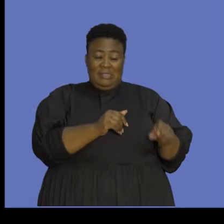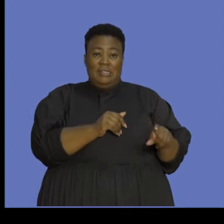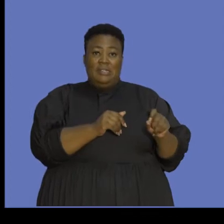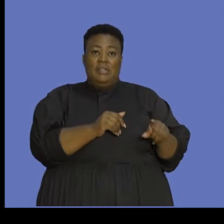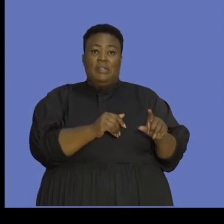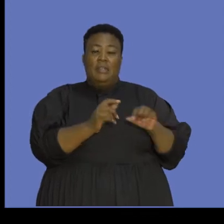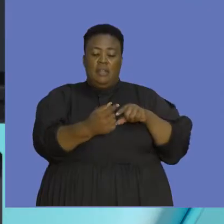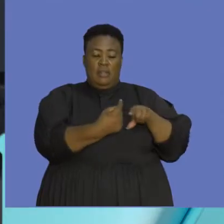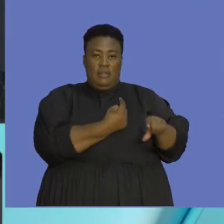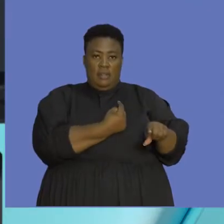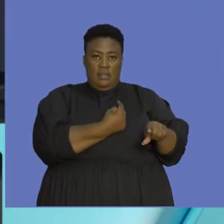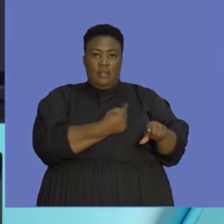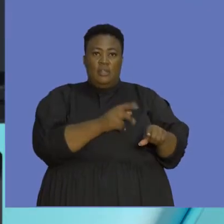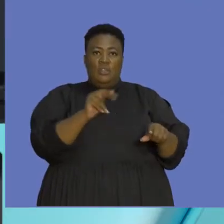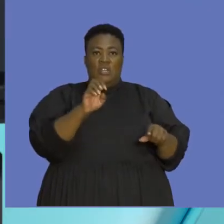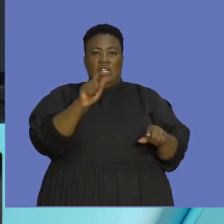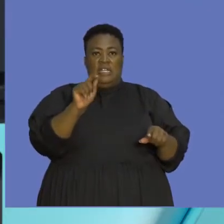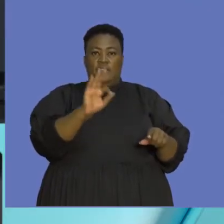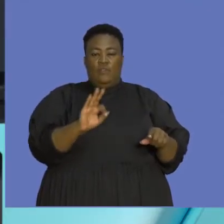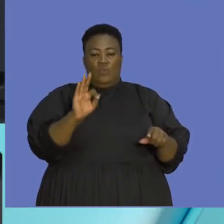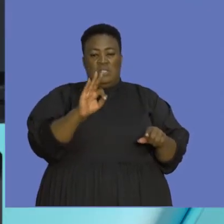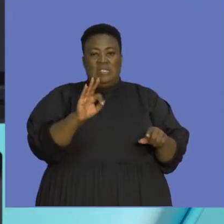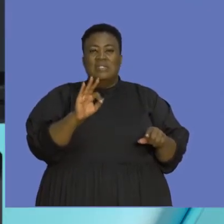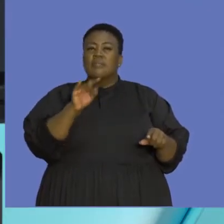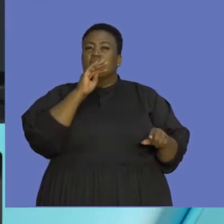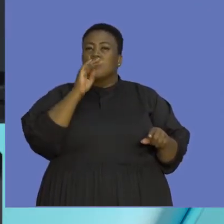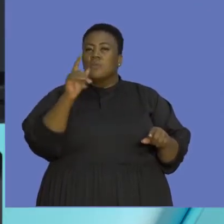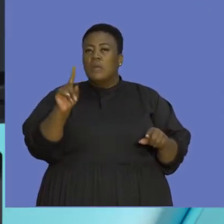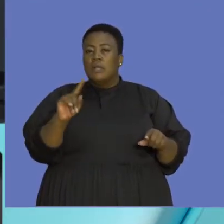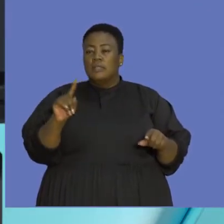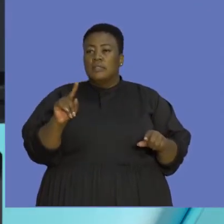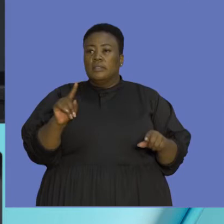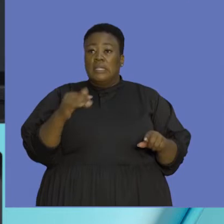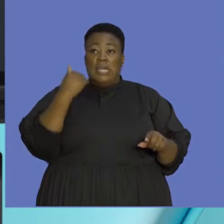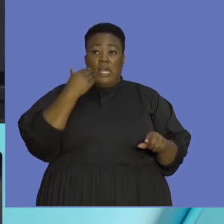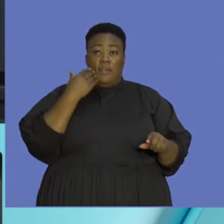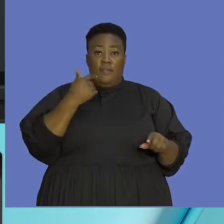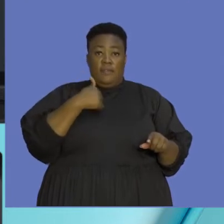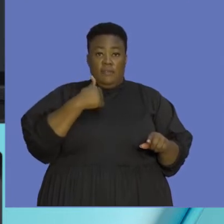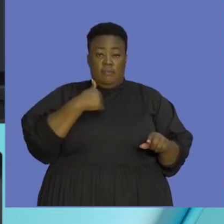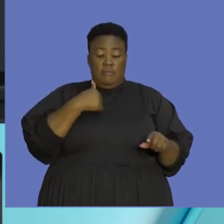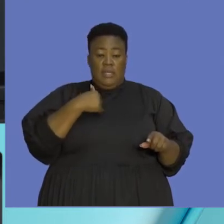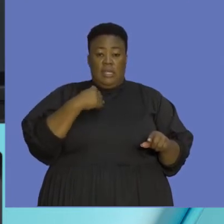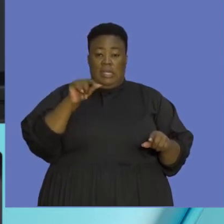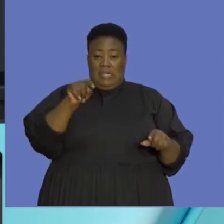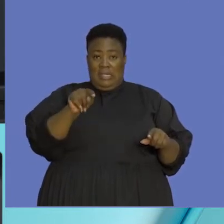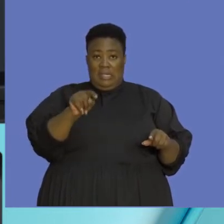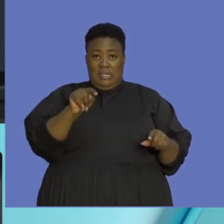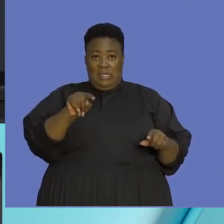net force. What does that mean? That means that if I make the net force